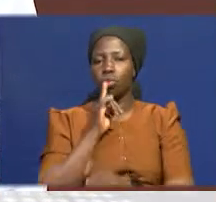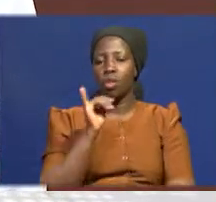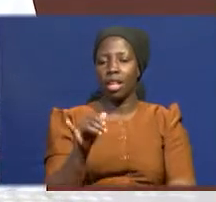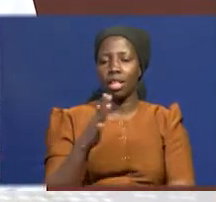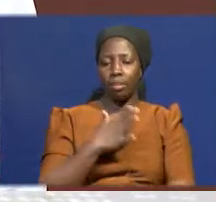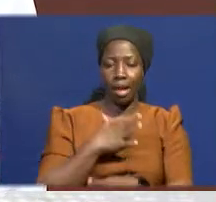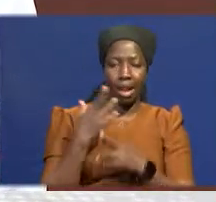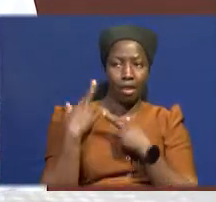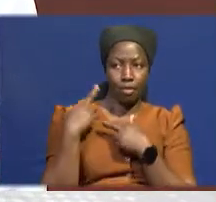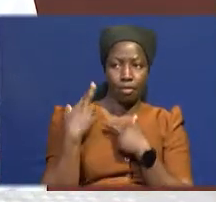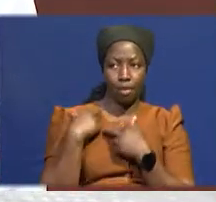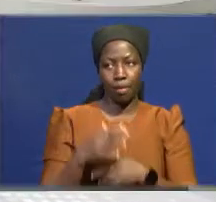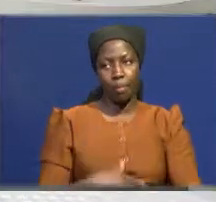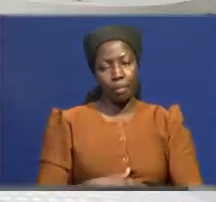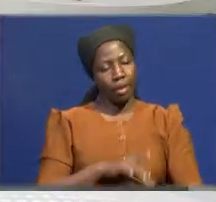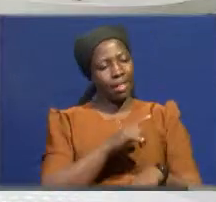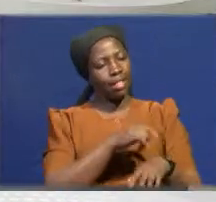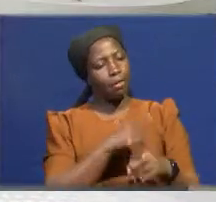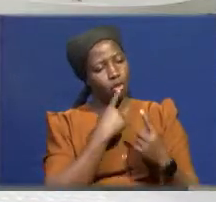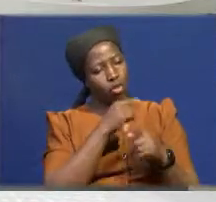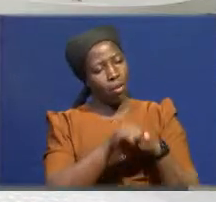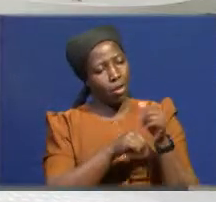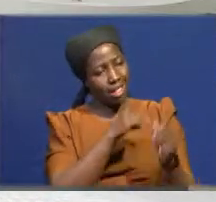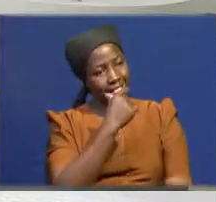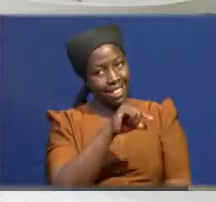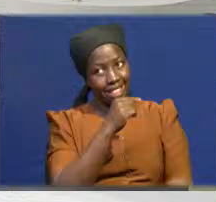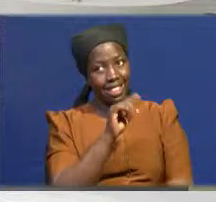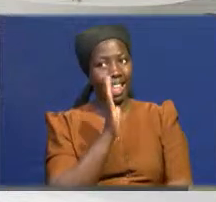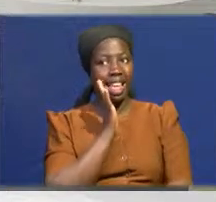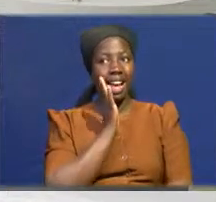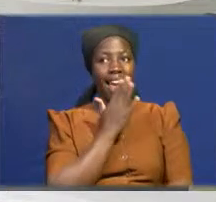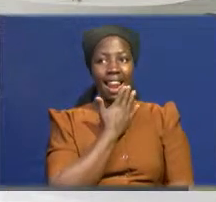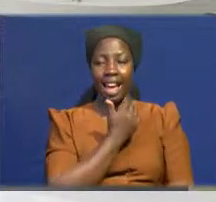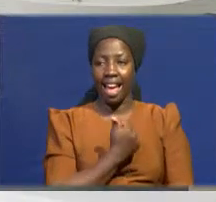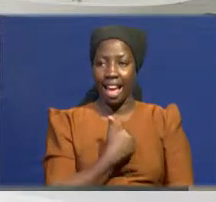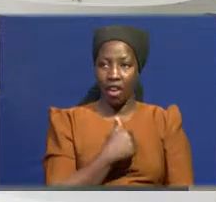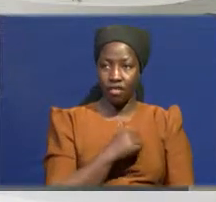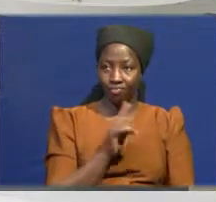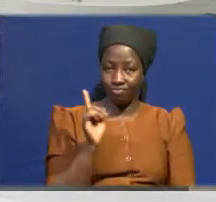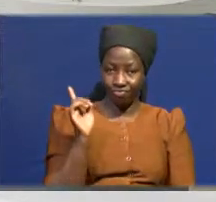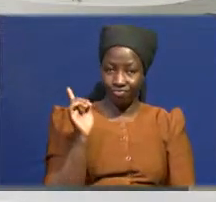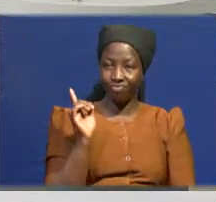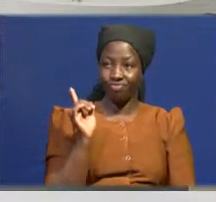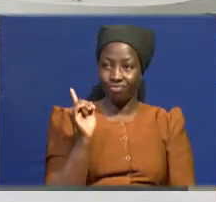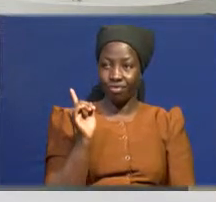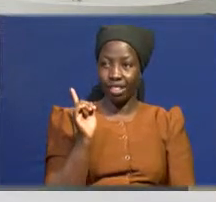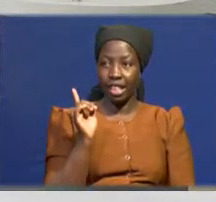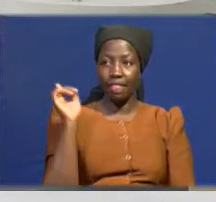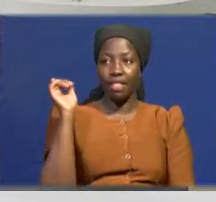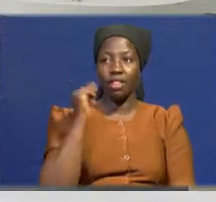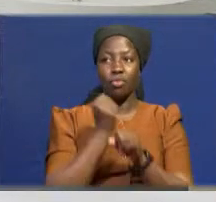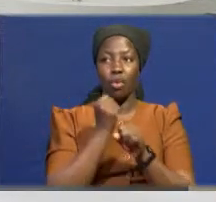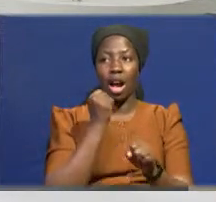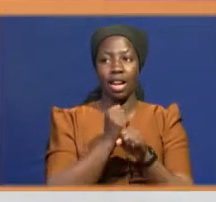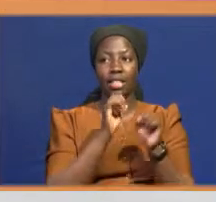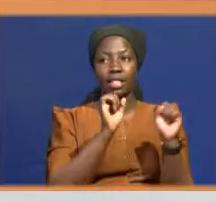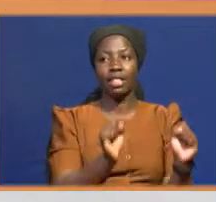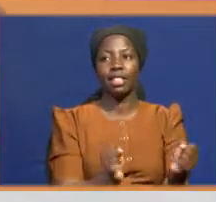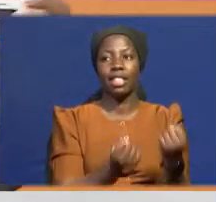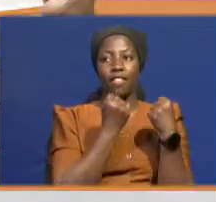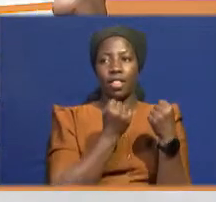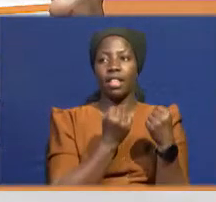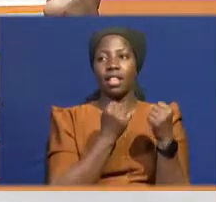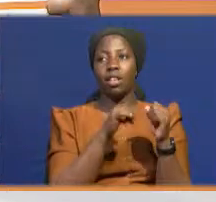Well, and when he talks about green color, well, I've got this here. It's the work safety instructions